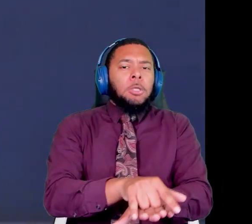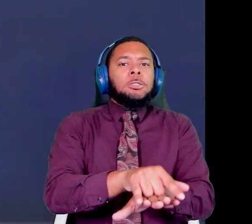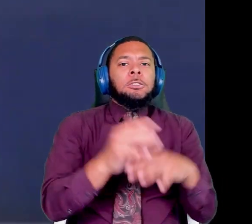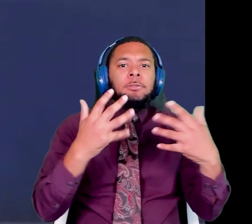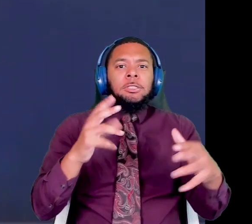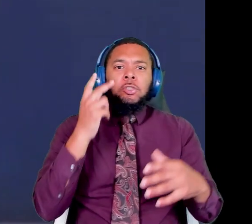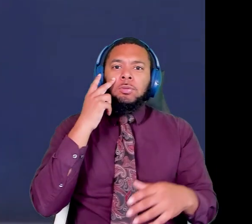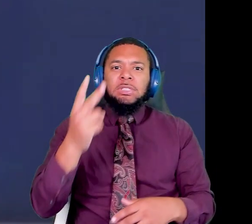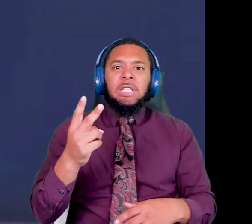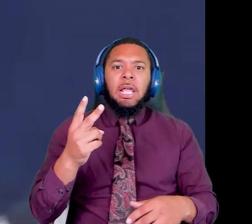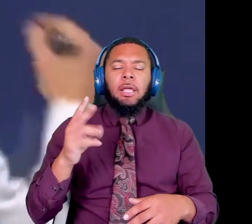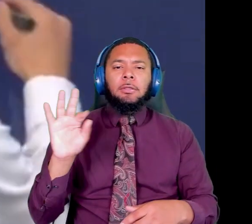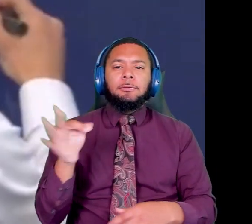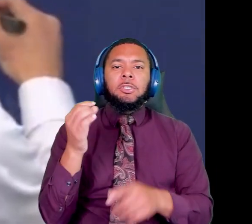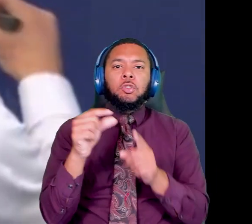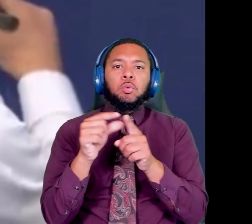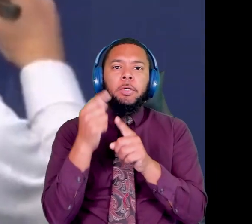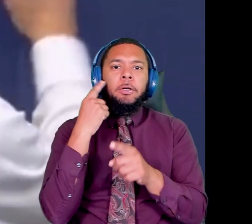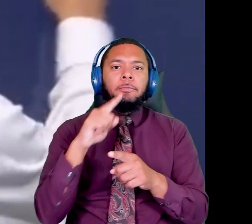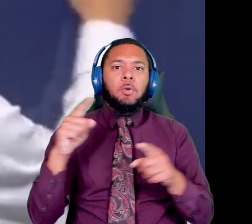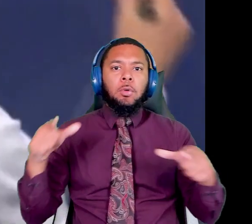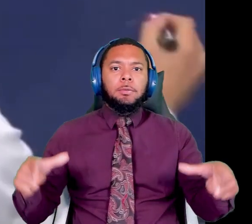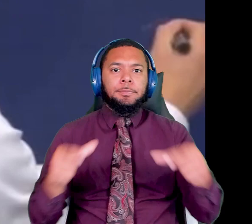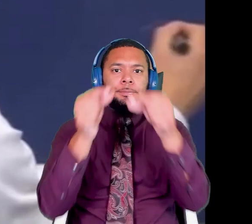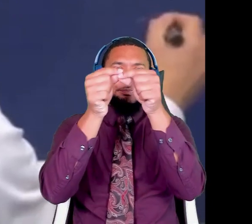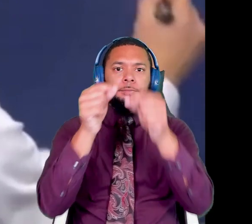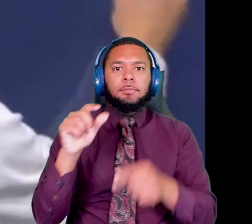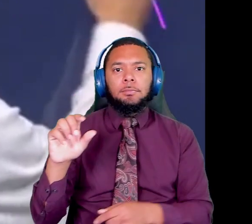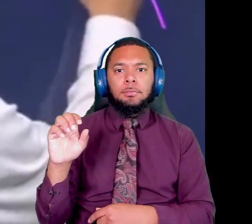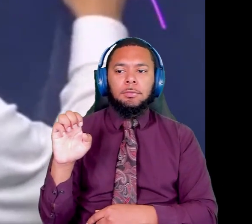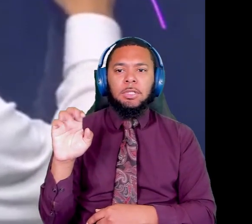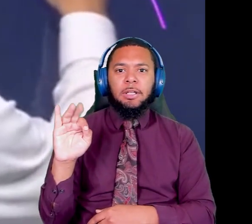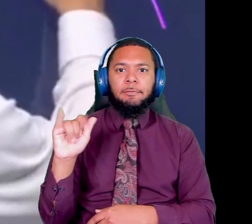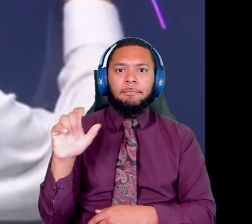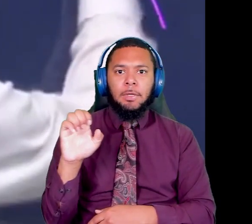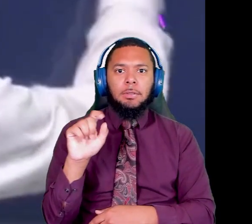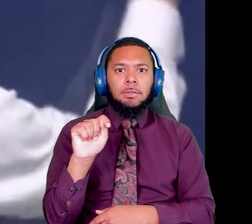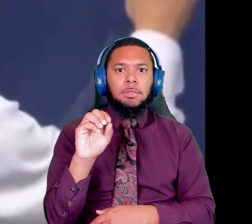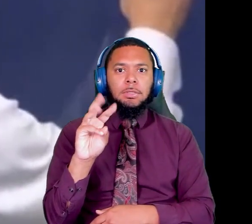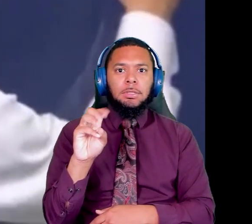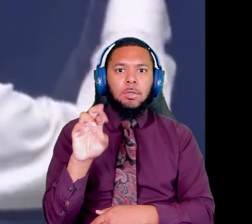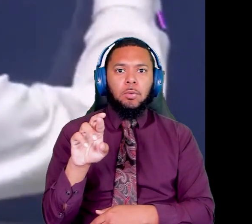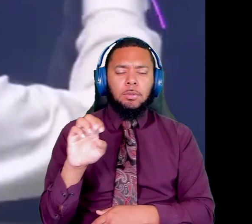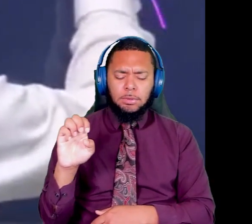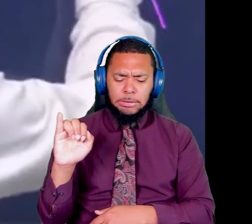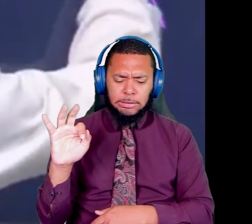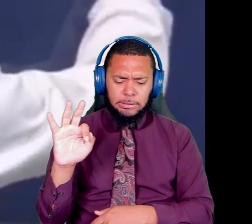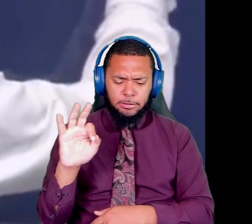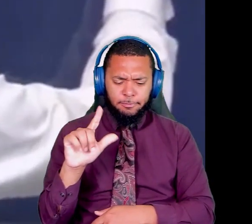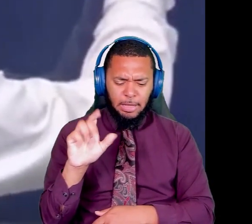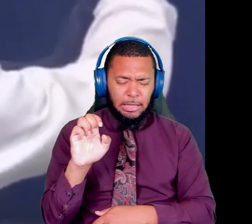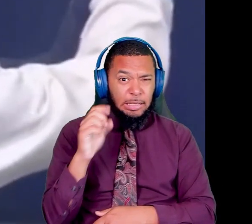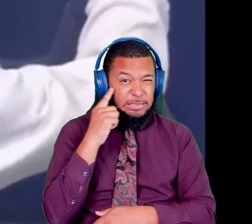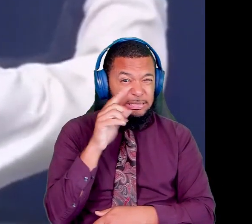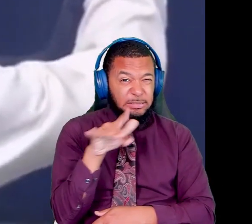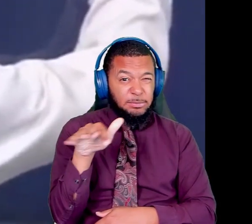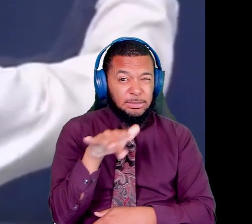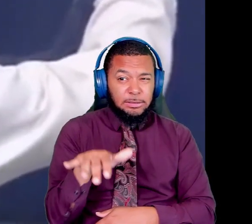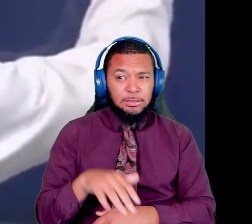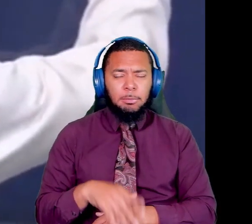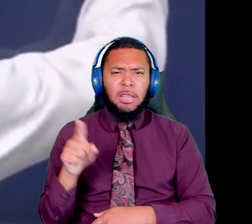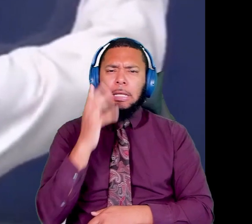Eiffel, the Eiffel Tower. And here's the most beautiful rendition of the Eiffel Tower that you're ever going to